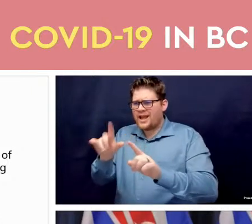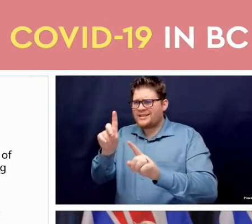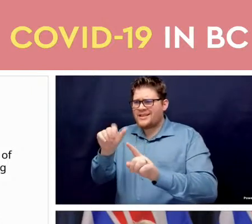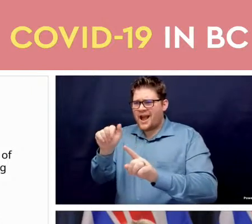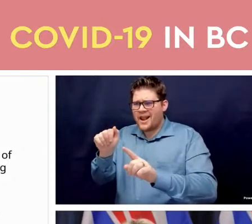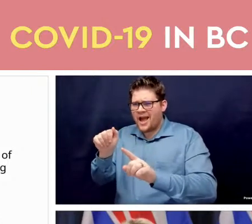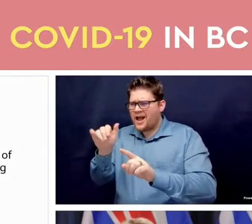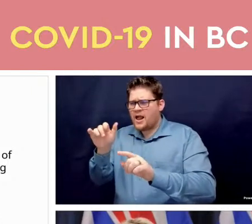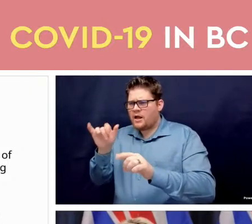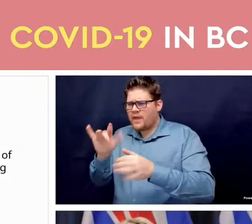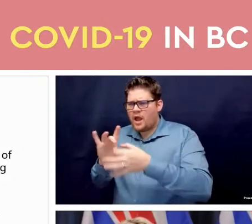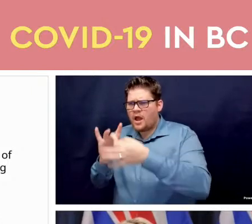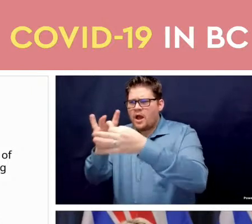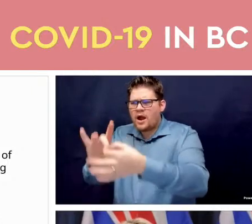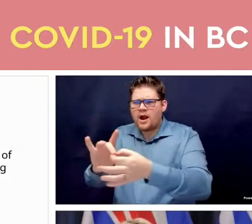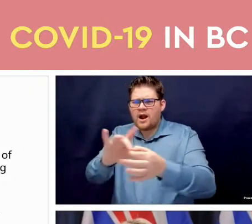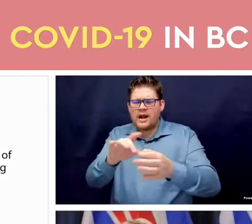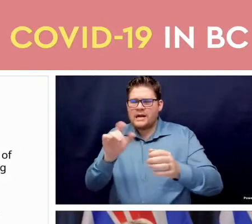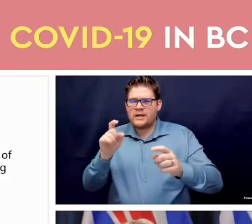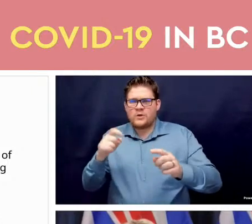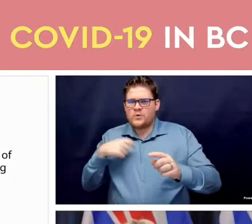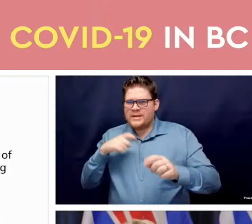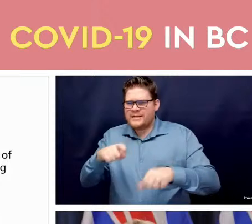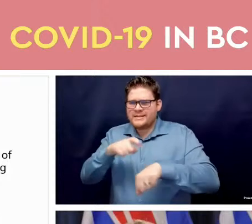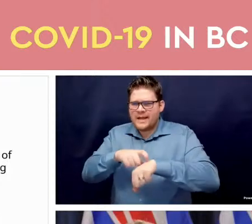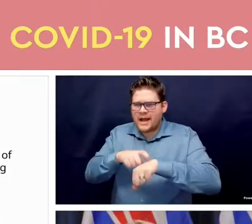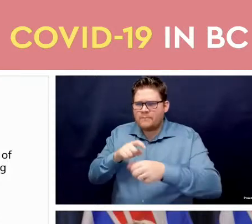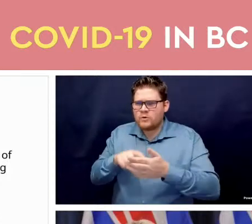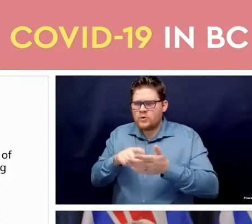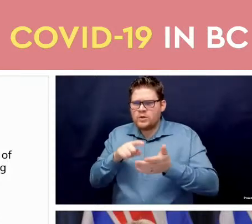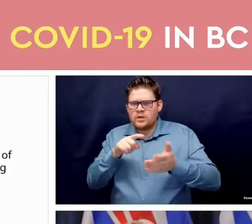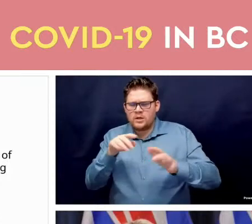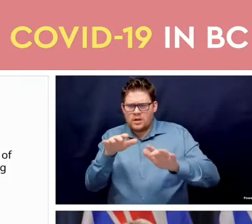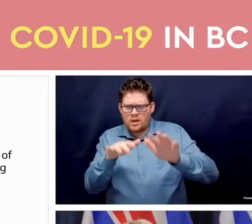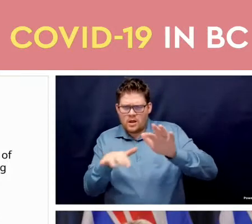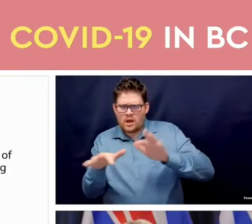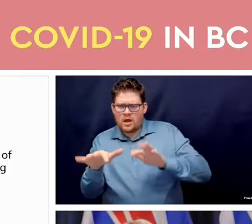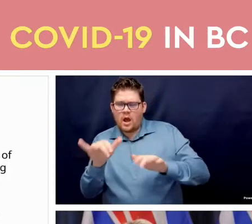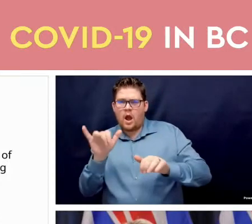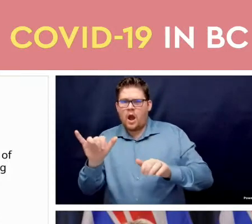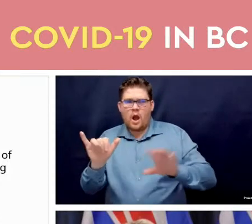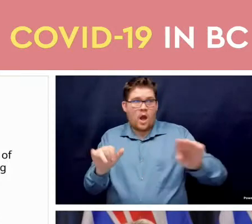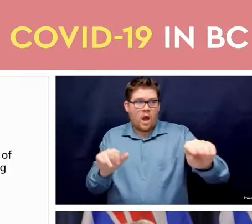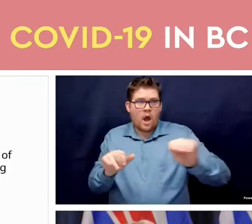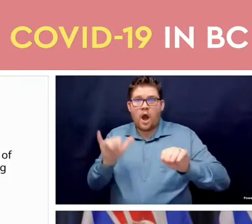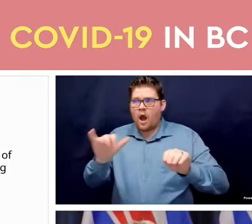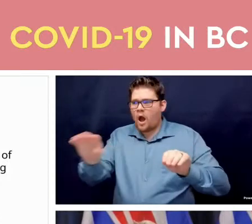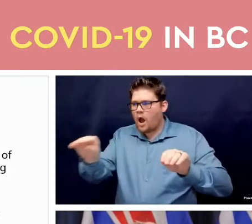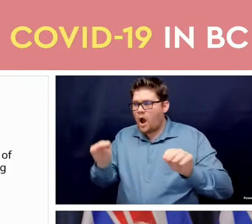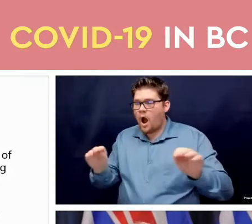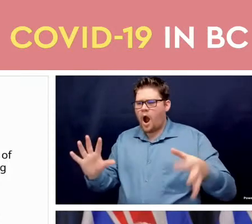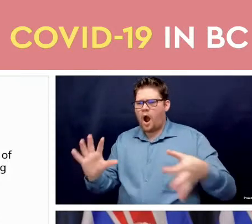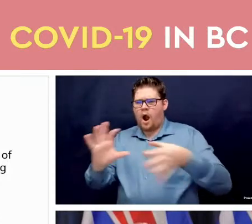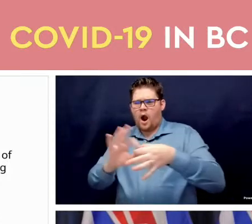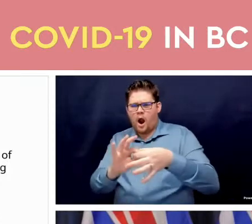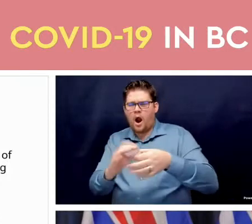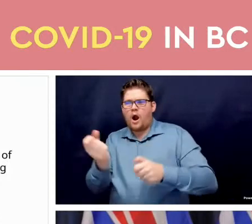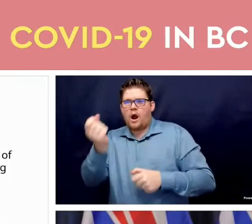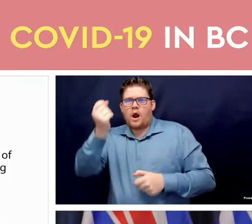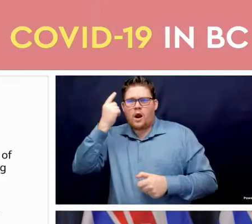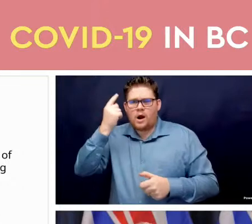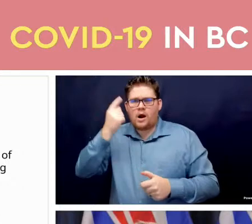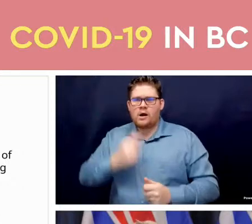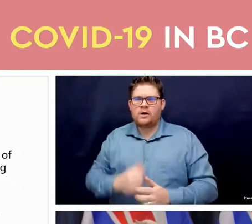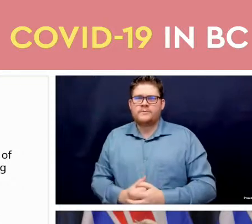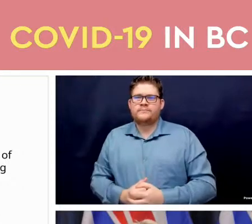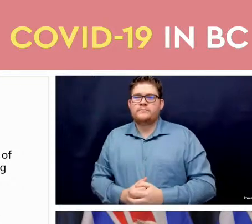summer, those measures can be there can be a gap and a delay in understanding that. So we're going to be presenting